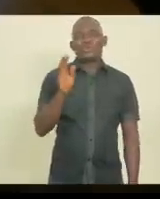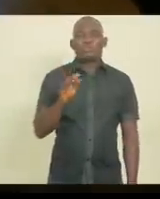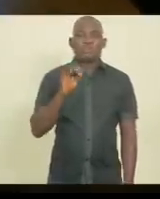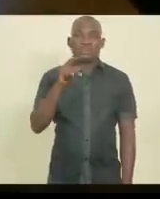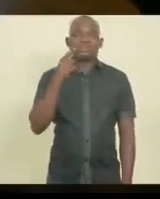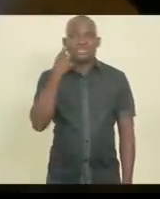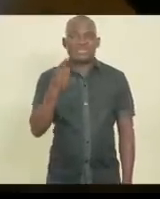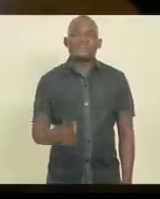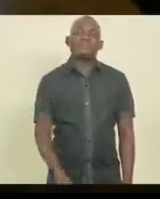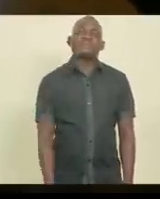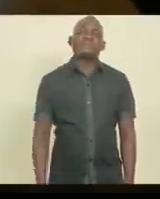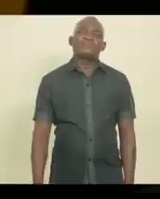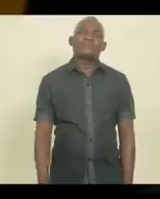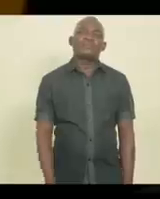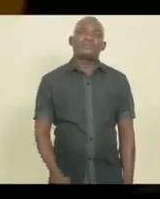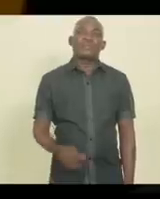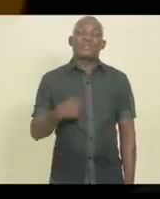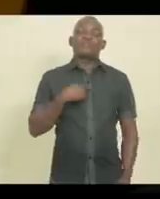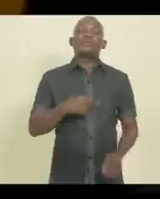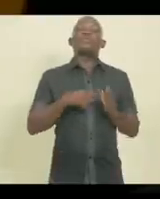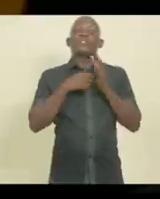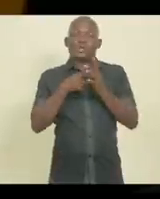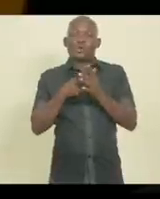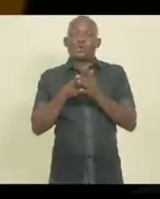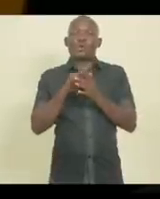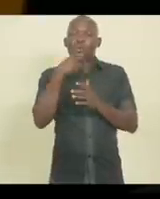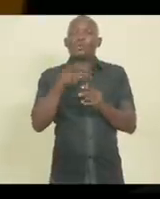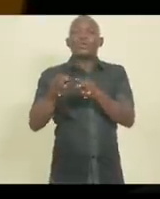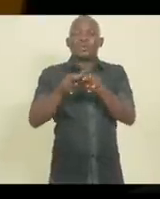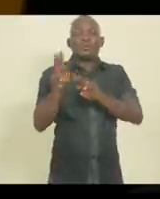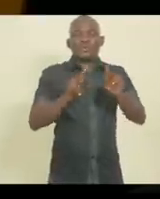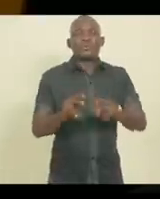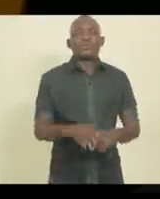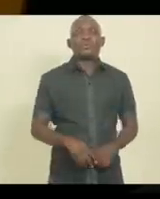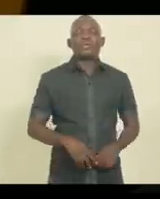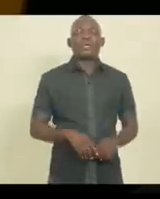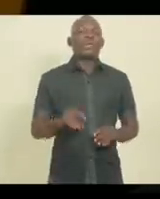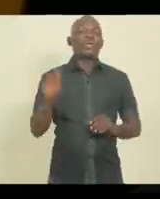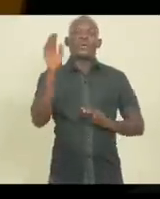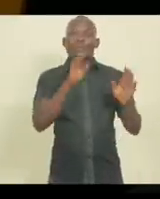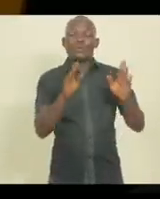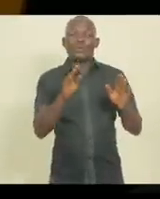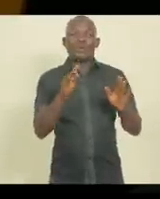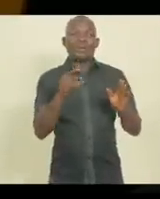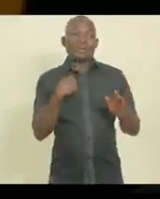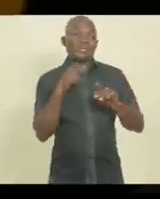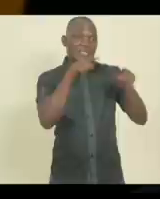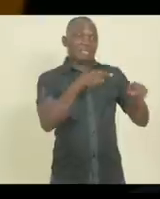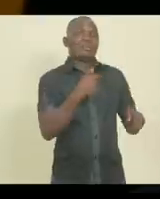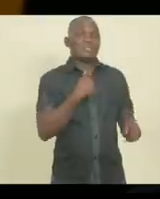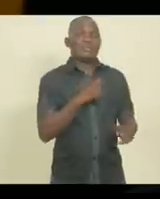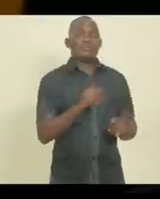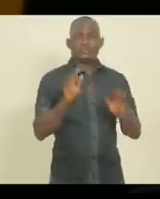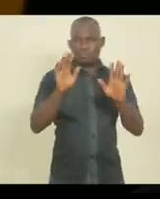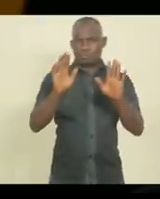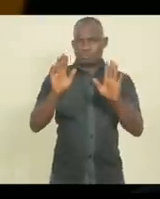Okay, all right. I'll show you normal people. You know what? Don't worry. I'll come pick you up myself. No,